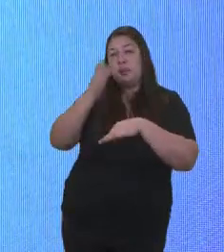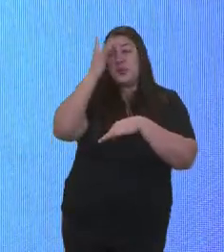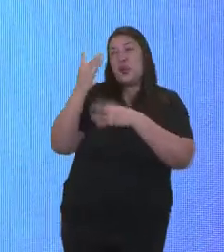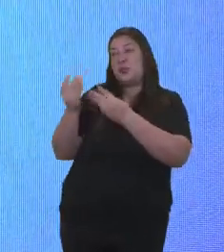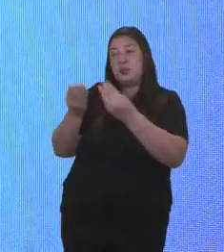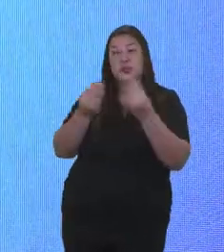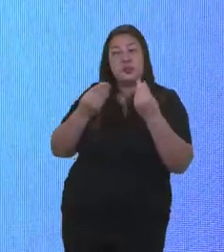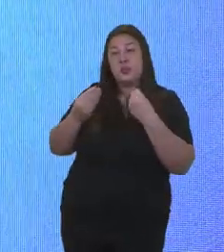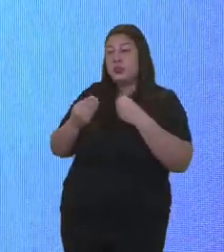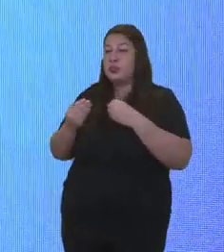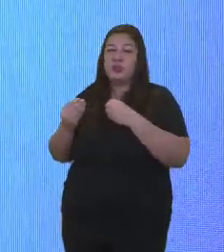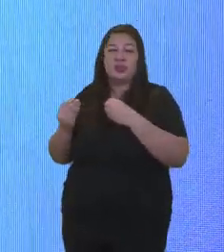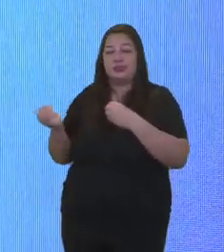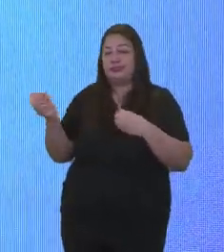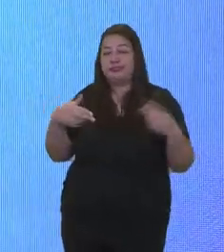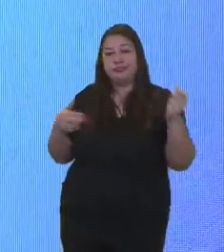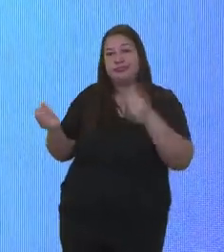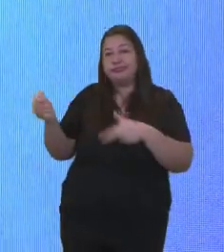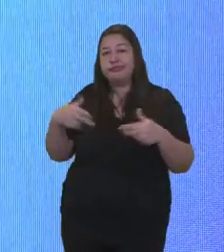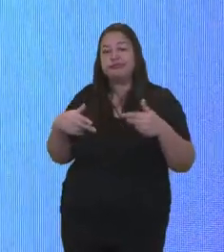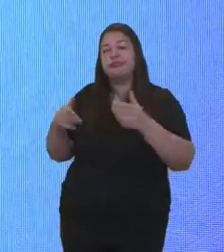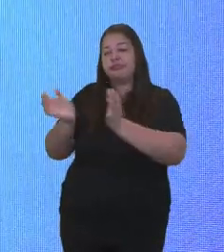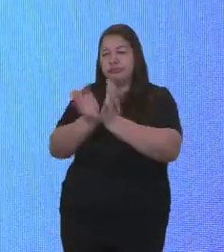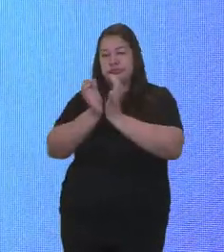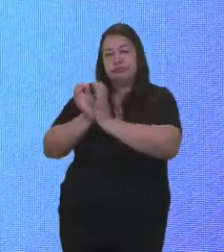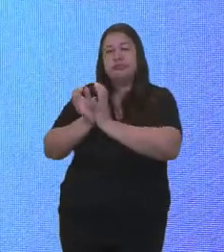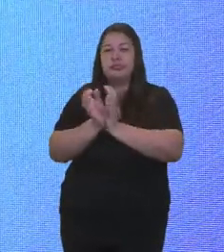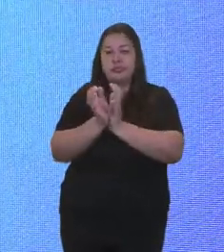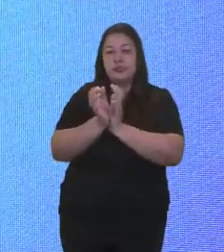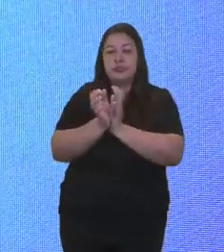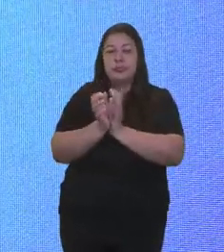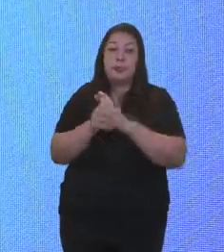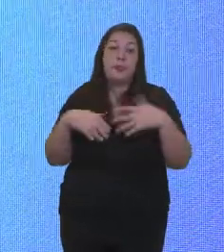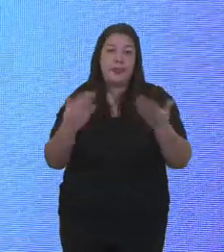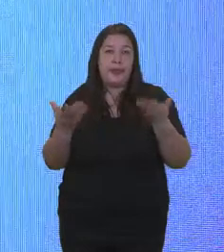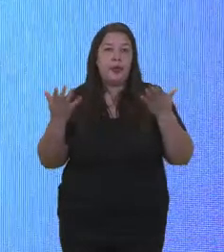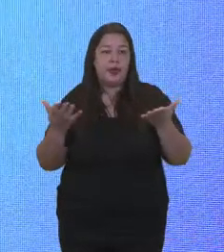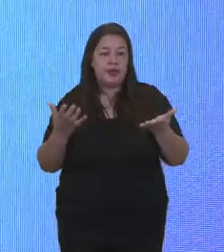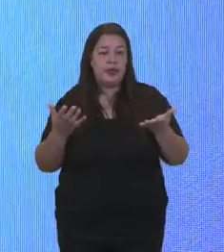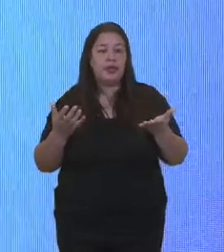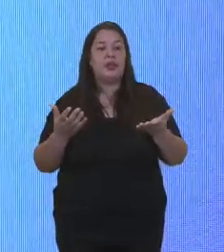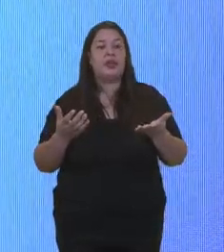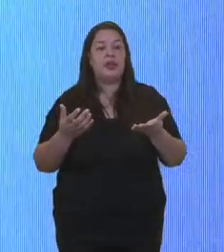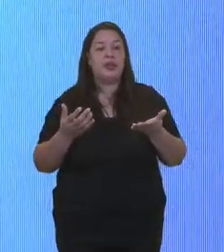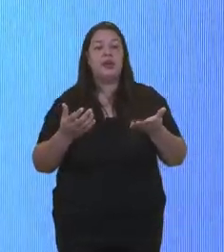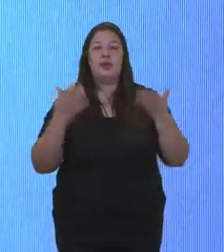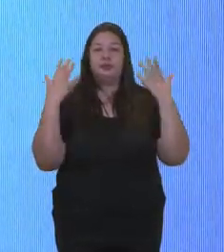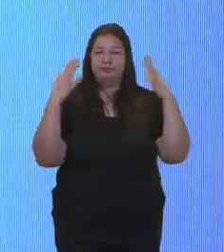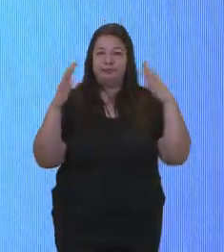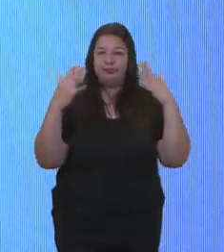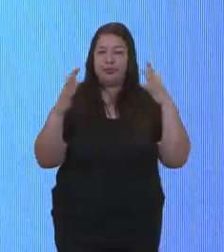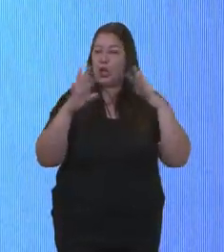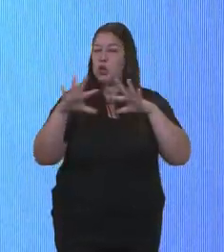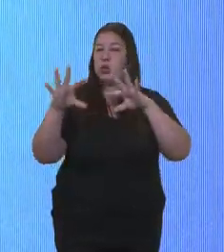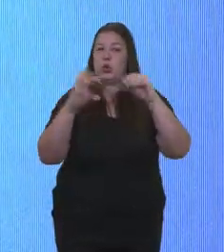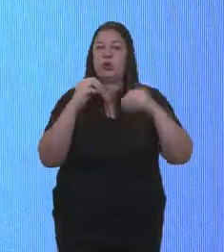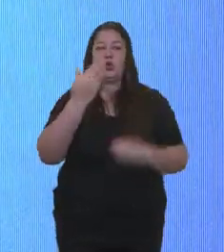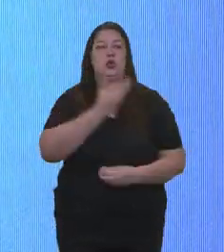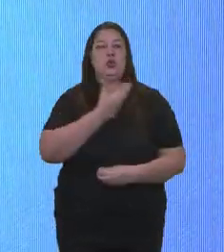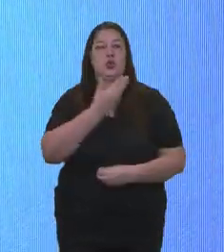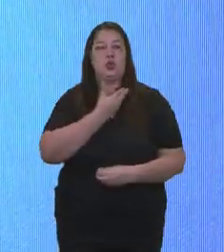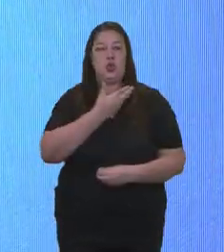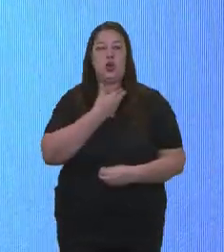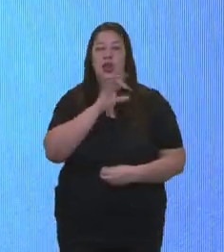involving a lot of people of all the directorates of the team. So I'd like to begin doing a big applause to all